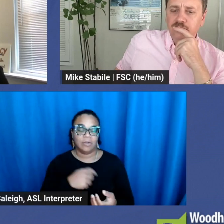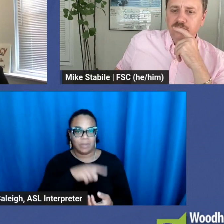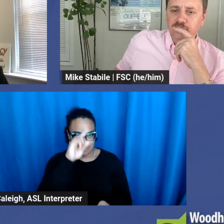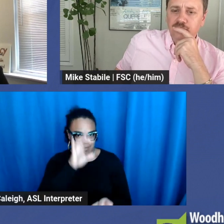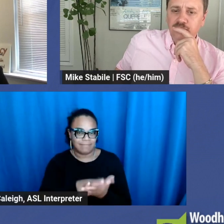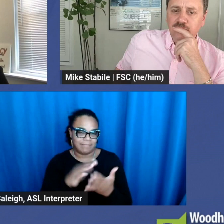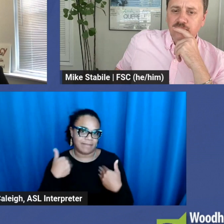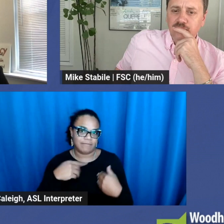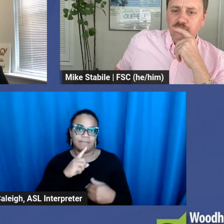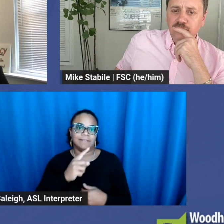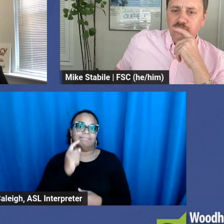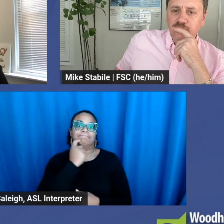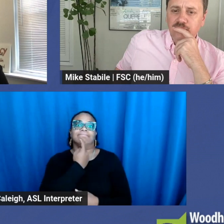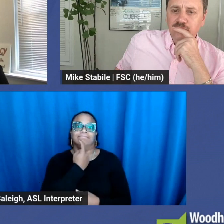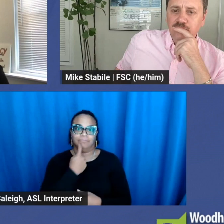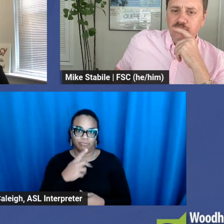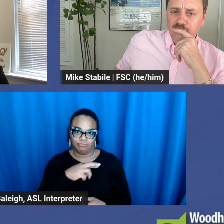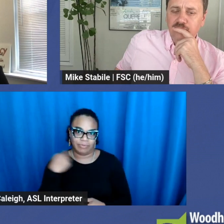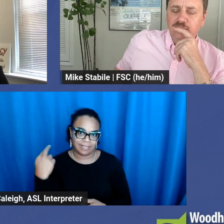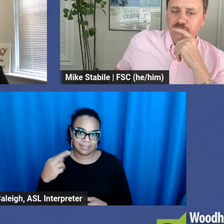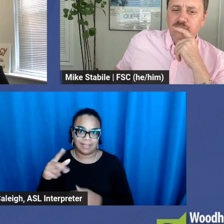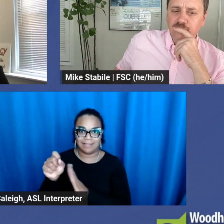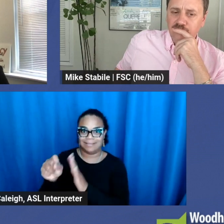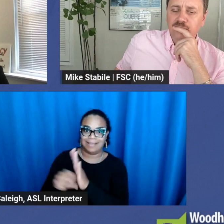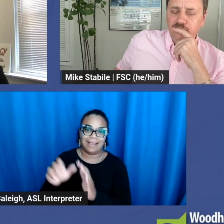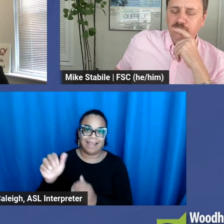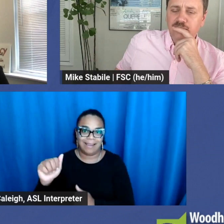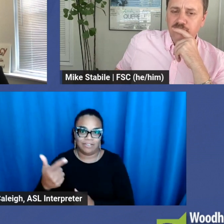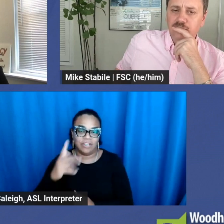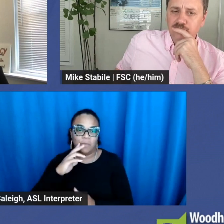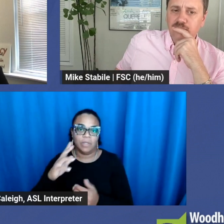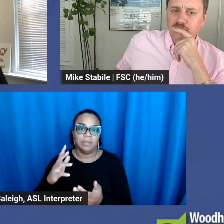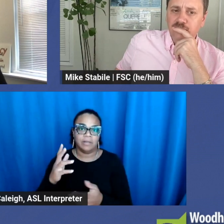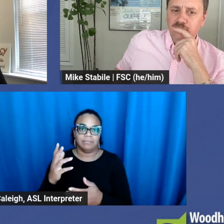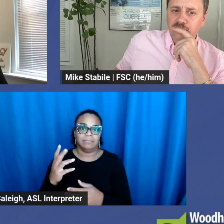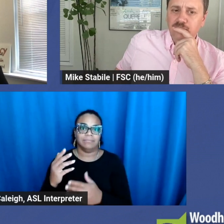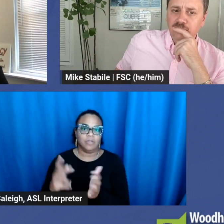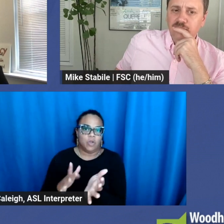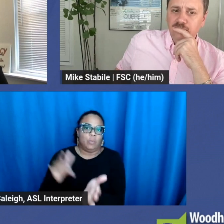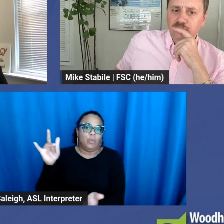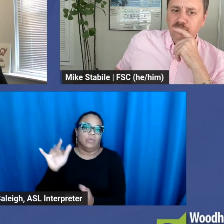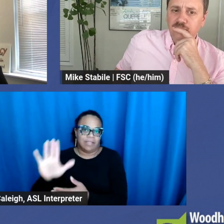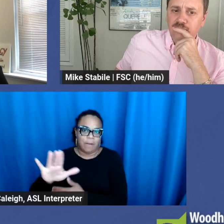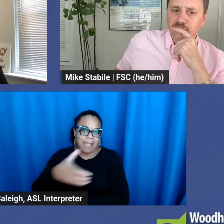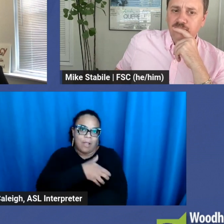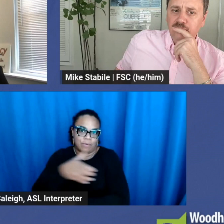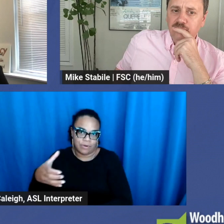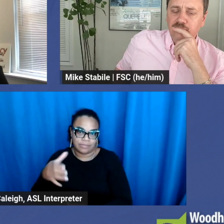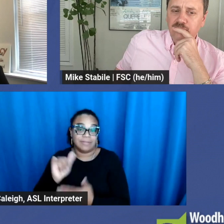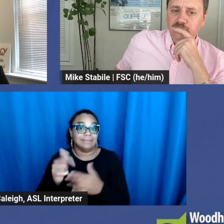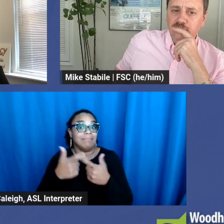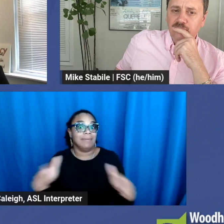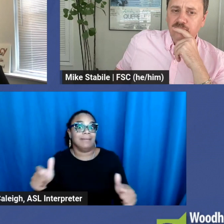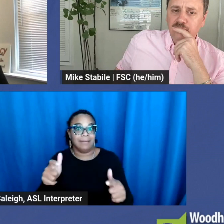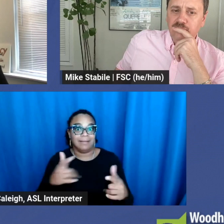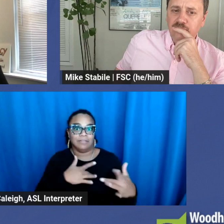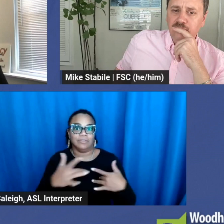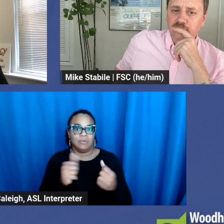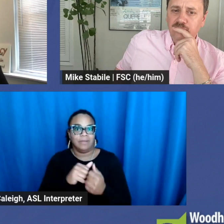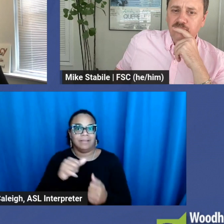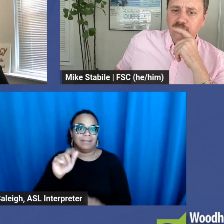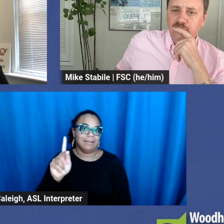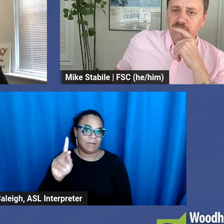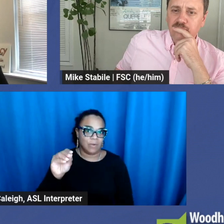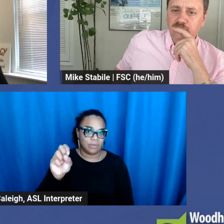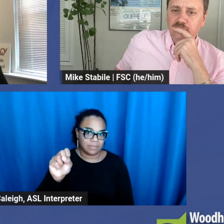state attorneys general would abuse any new legal powers in this way. And so that's a big concern with the Kids Online Safety Act. It would